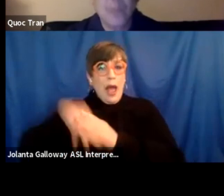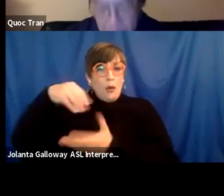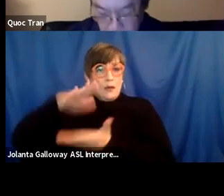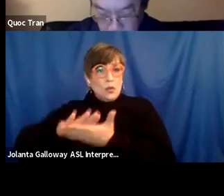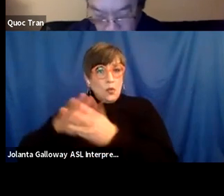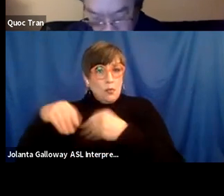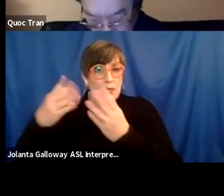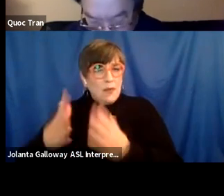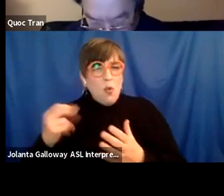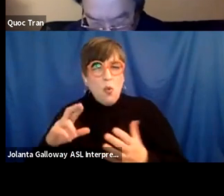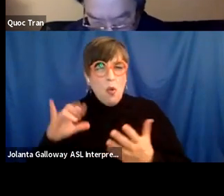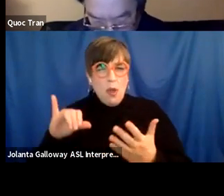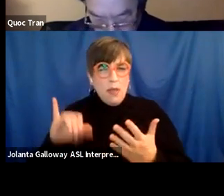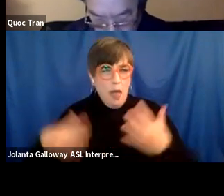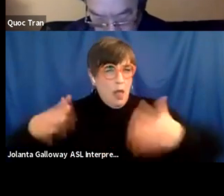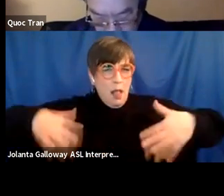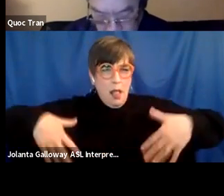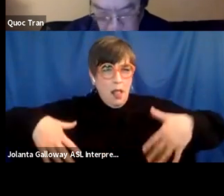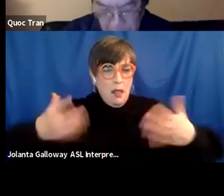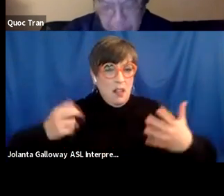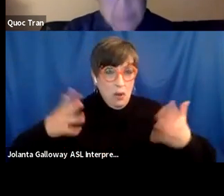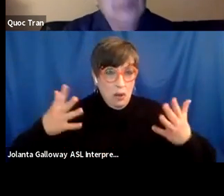just too far-fetched there?